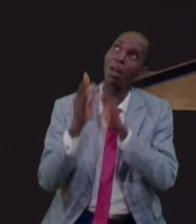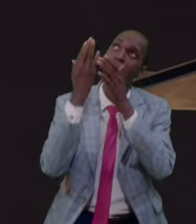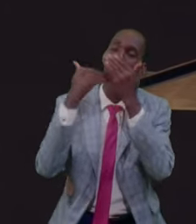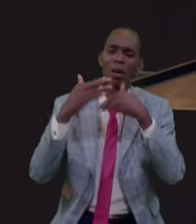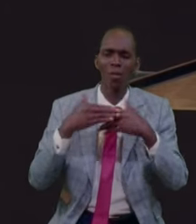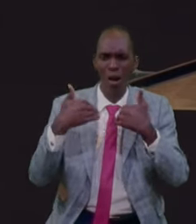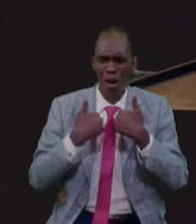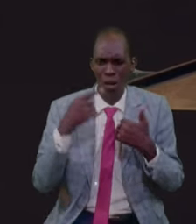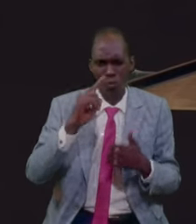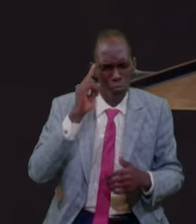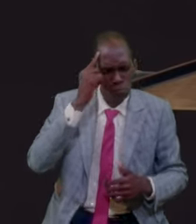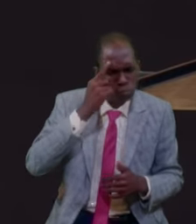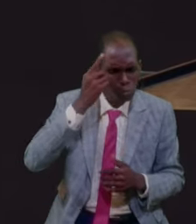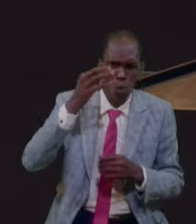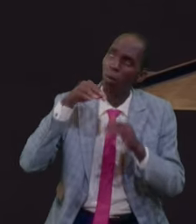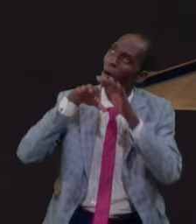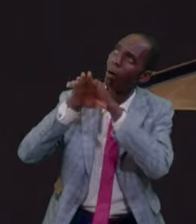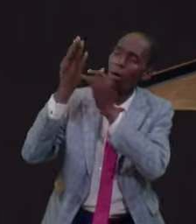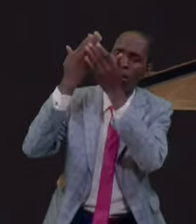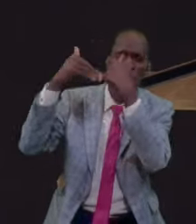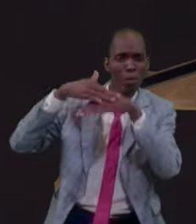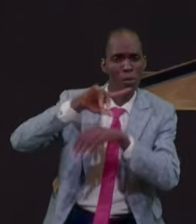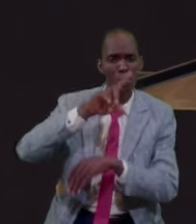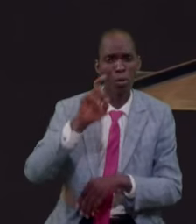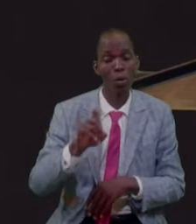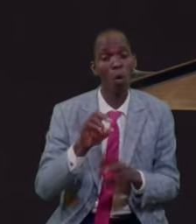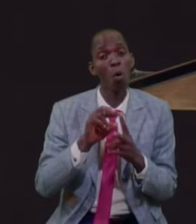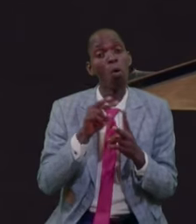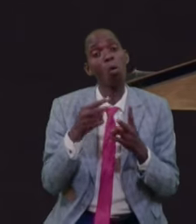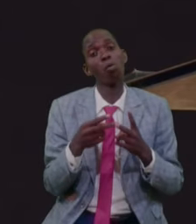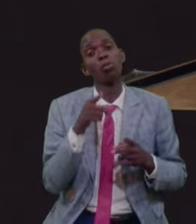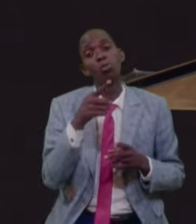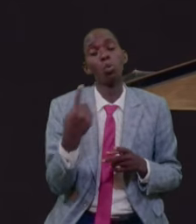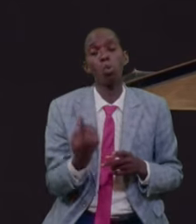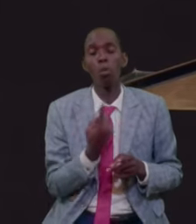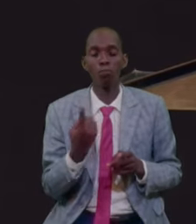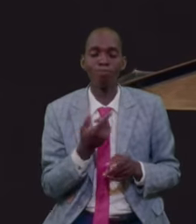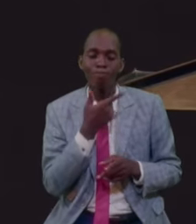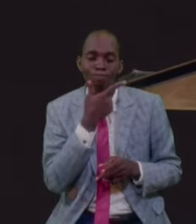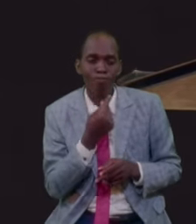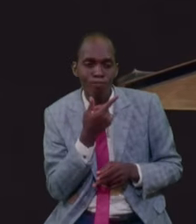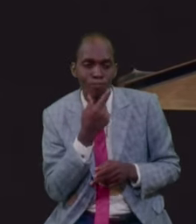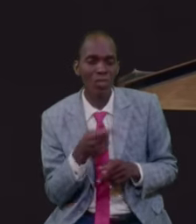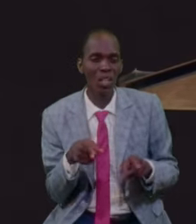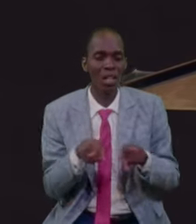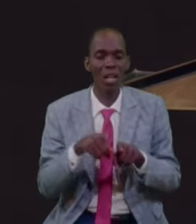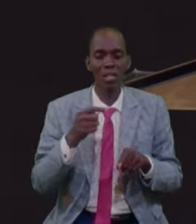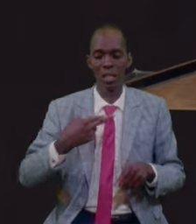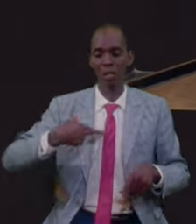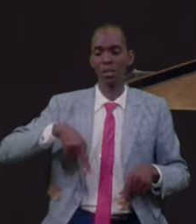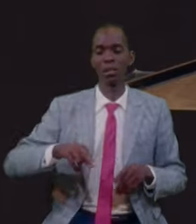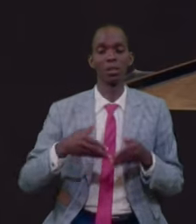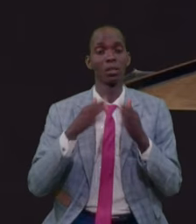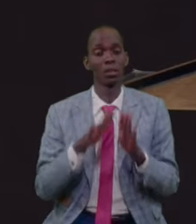think of entering the kingdom of God? Or do you just act like a Pharisee? Or do you